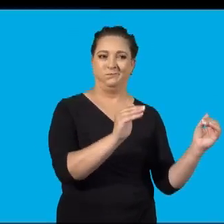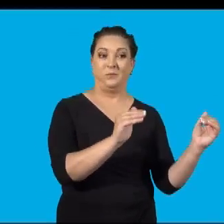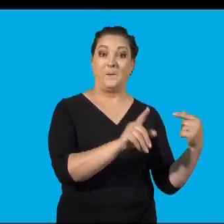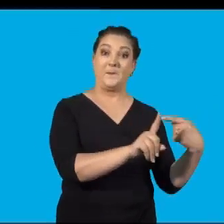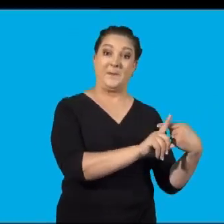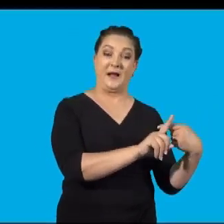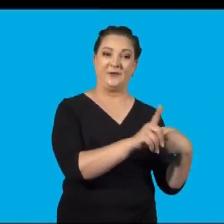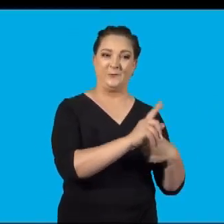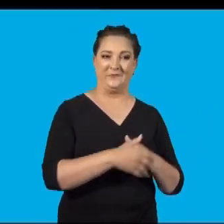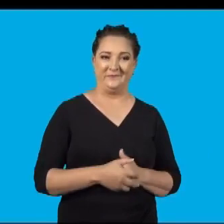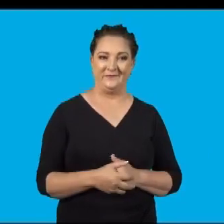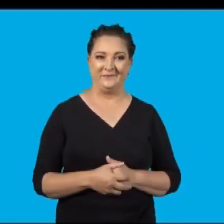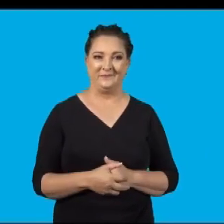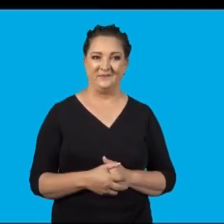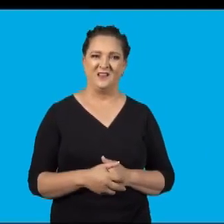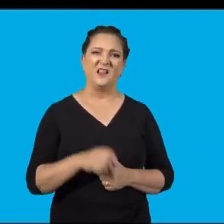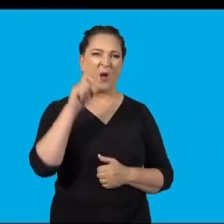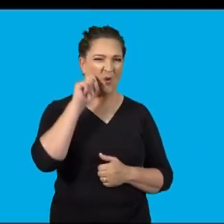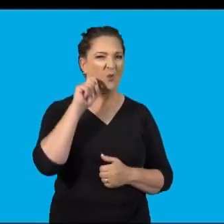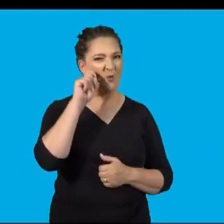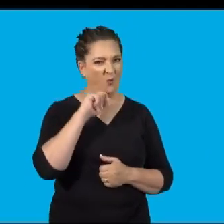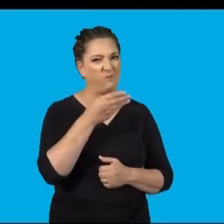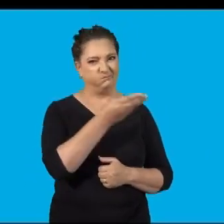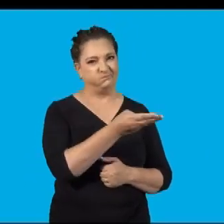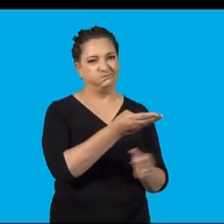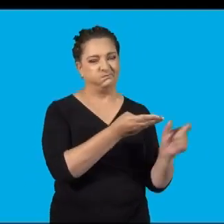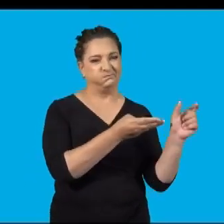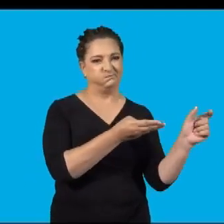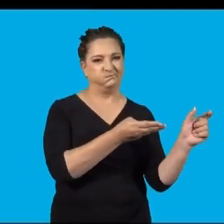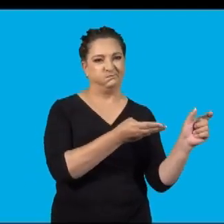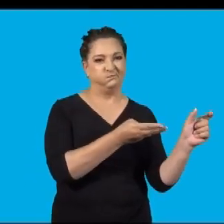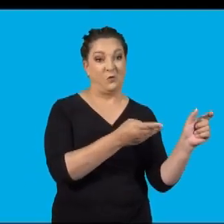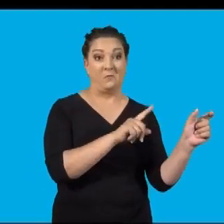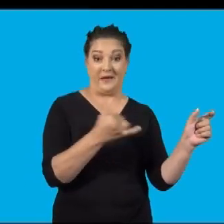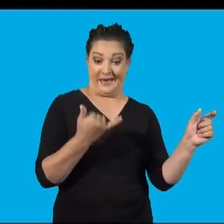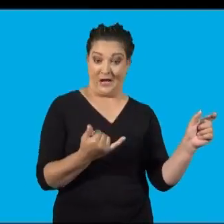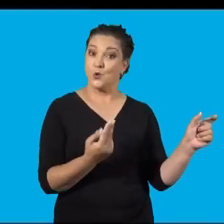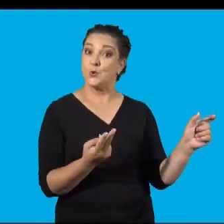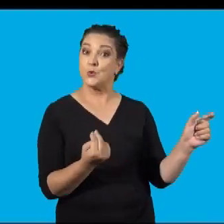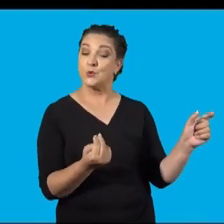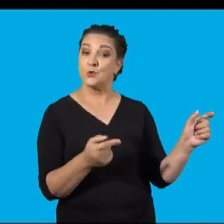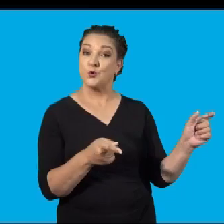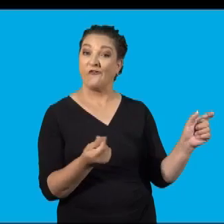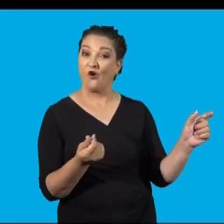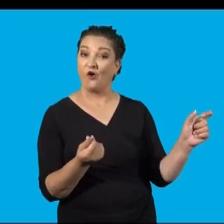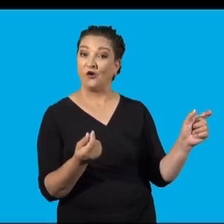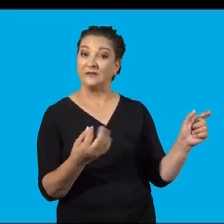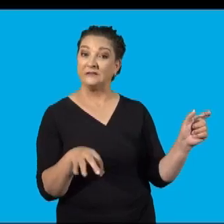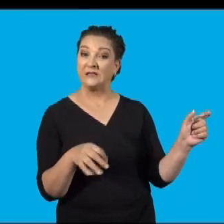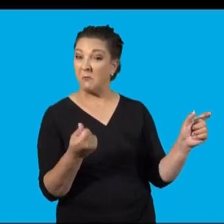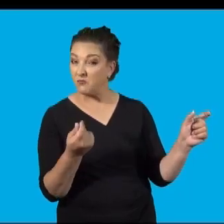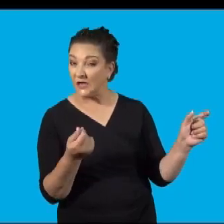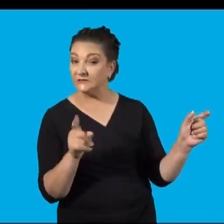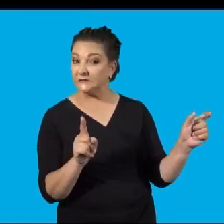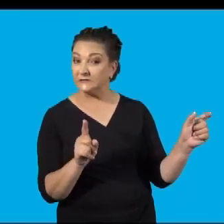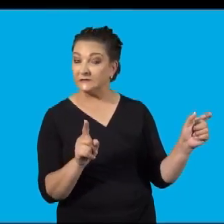27,999. Then I say plus. So this was my old. Now I need for the new. What is the cost